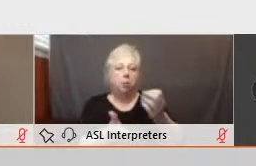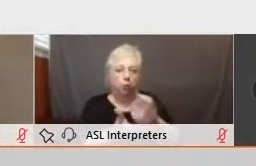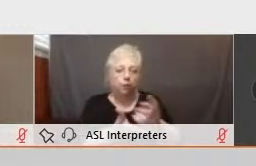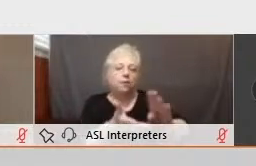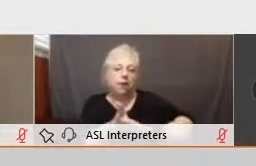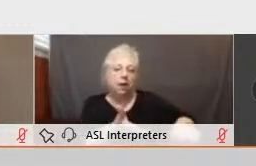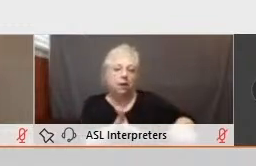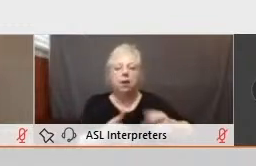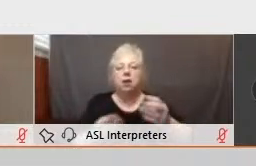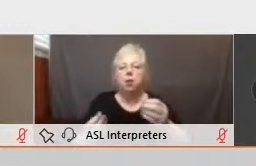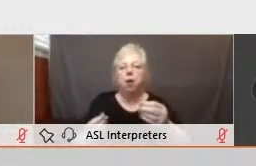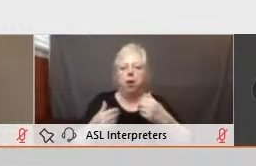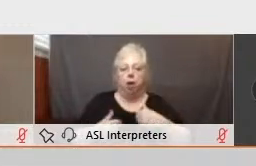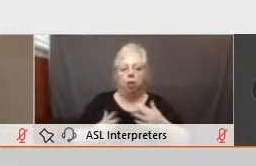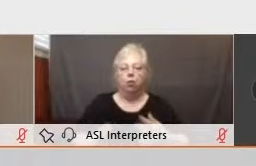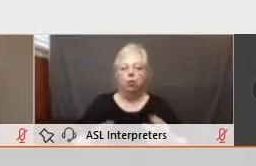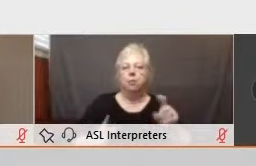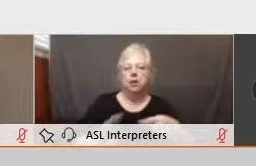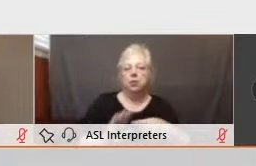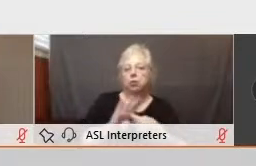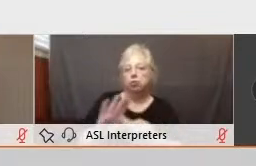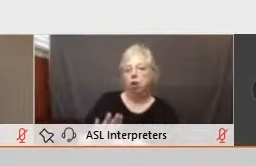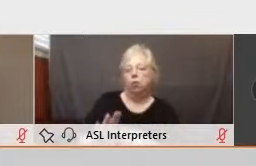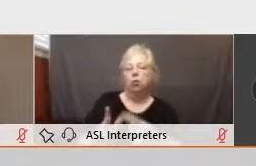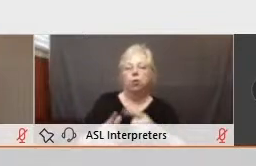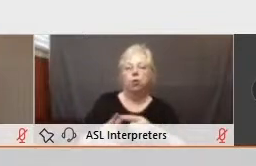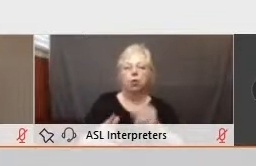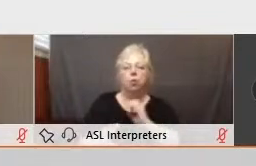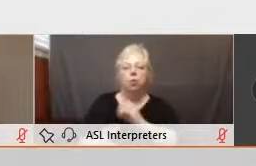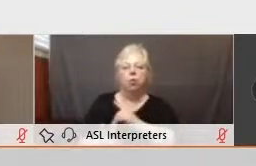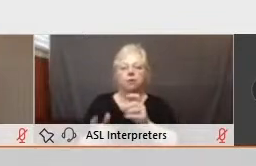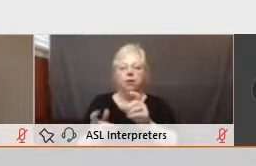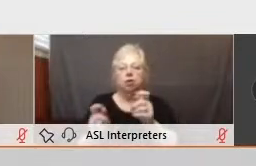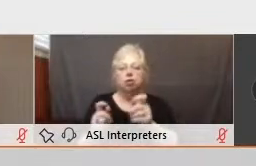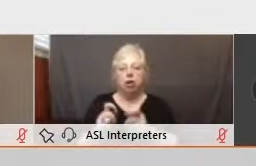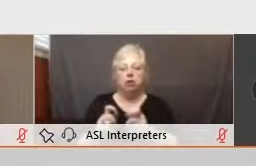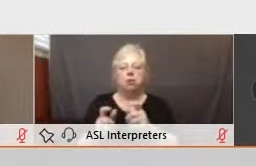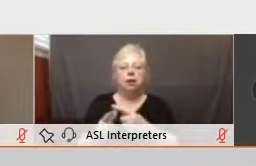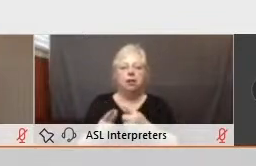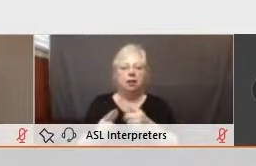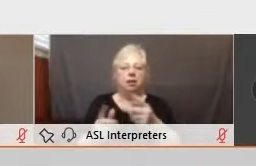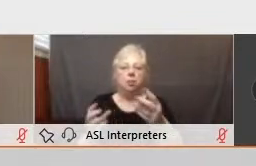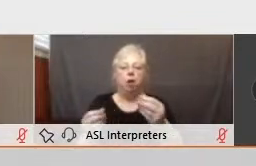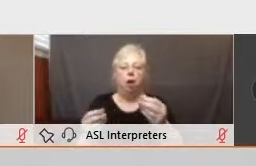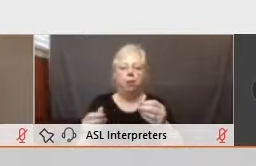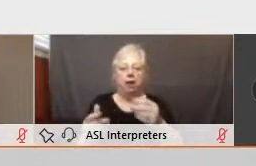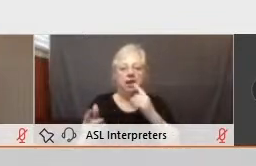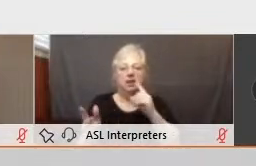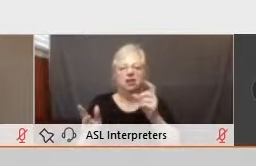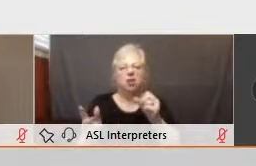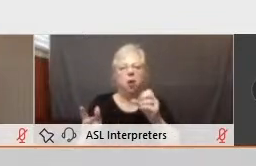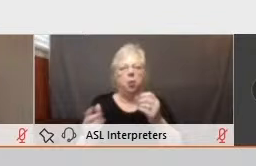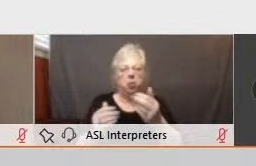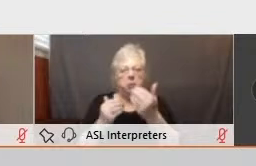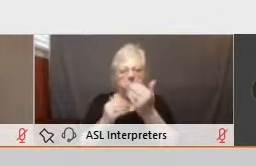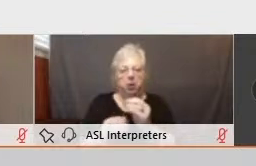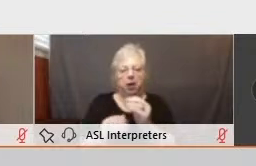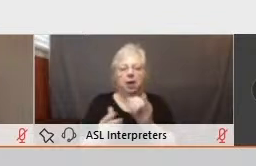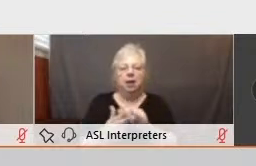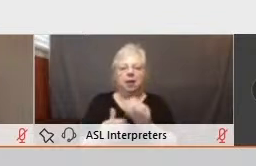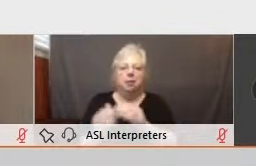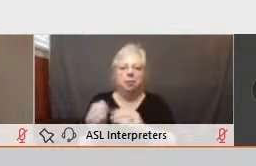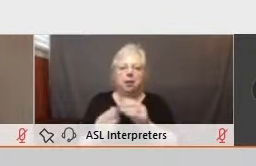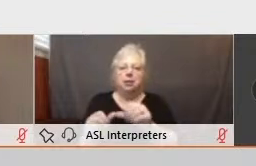owner must show to the Board of Adjustment the subject property is so restricted that the buildable area is not sufficient for